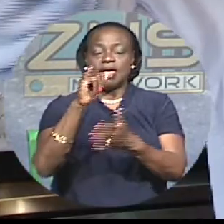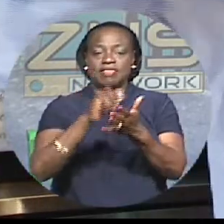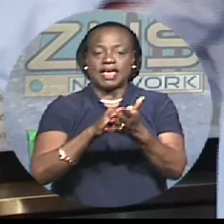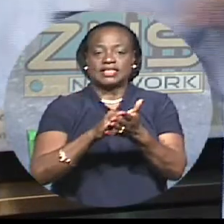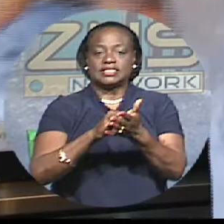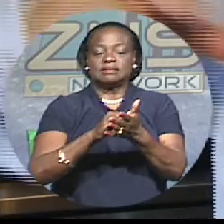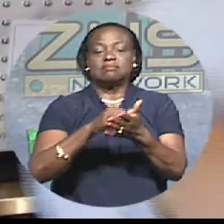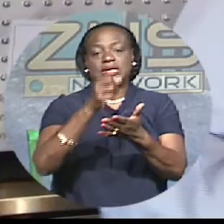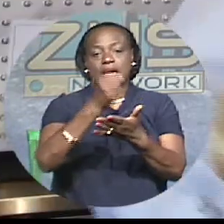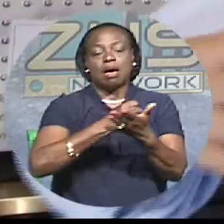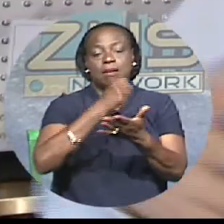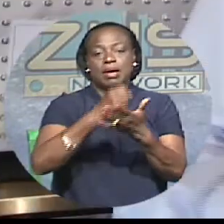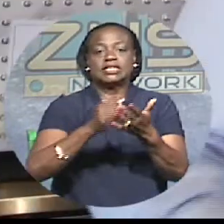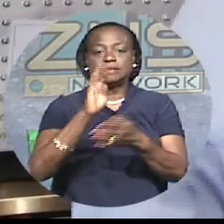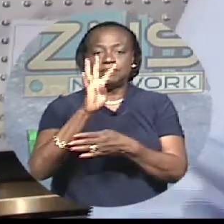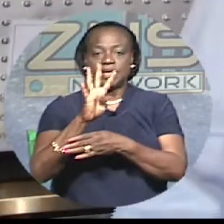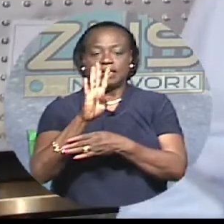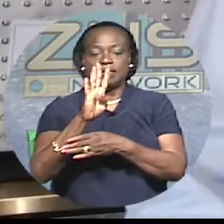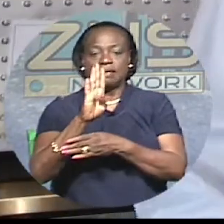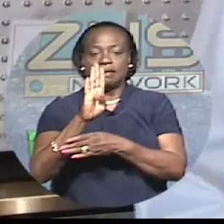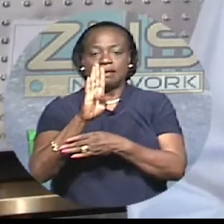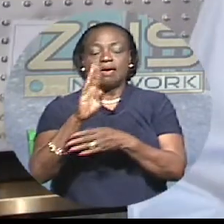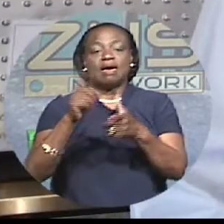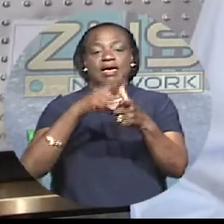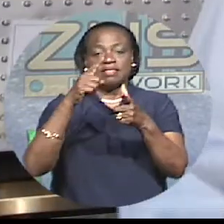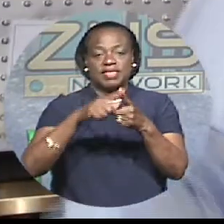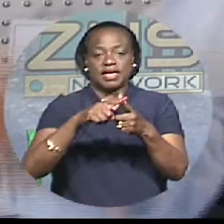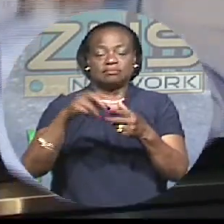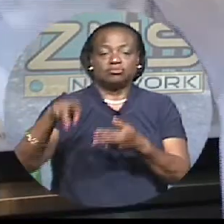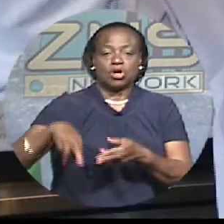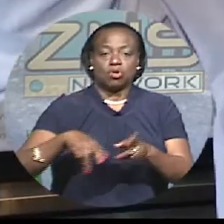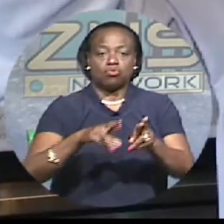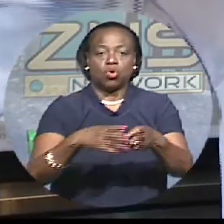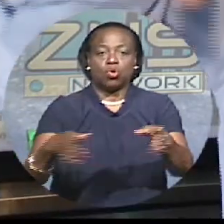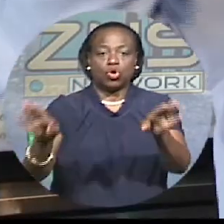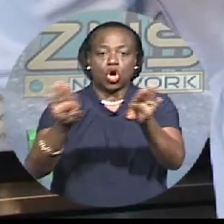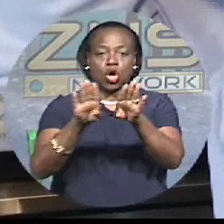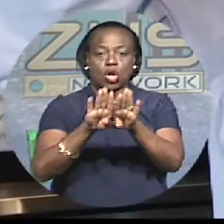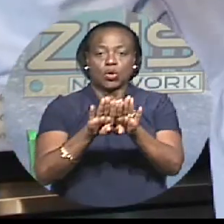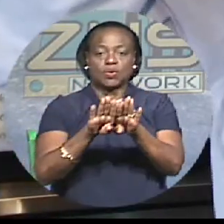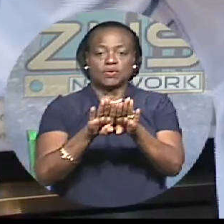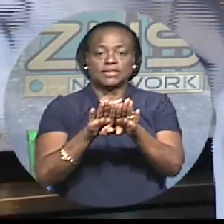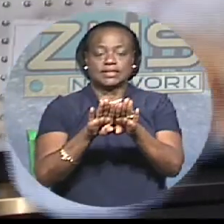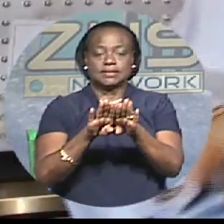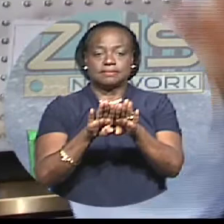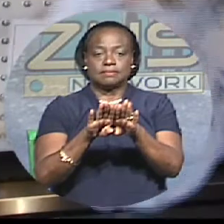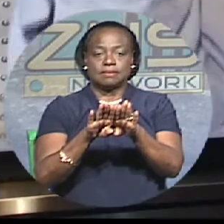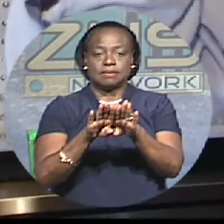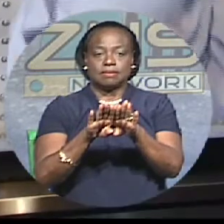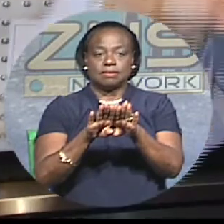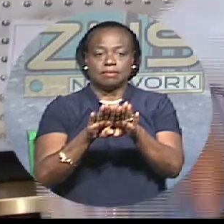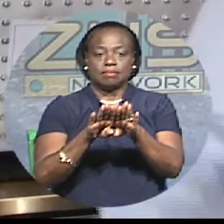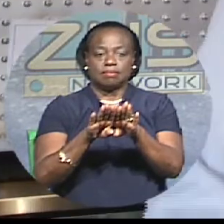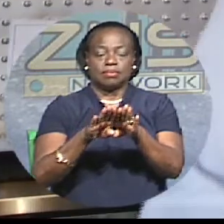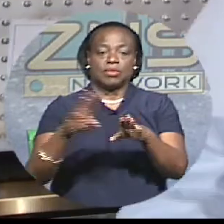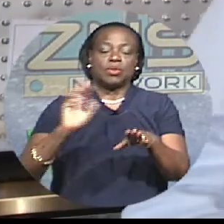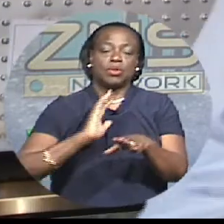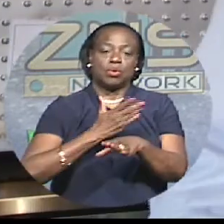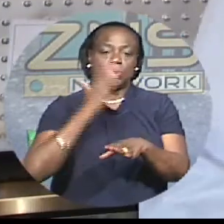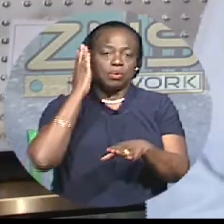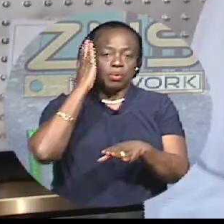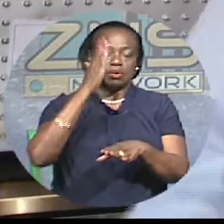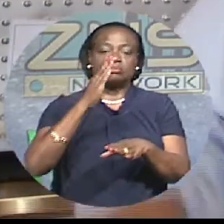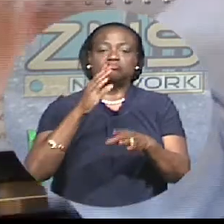the whole road closure to really make it a proper village. We're going to be doing a little microbrewery type of